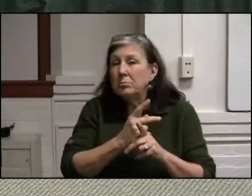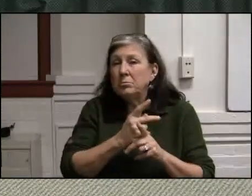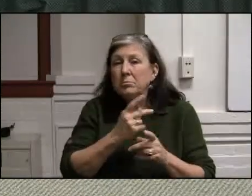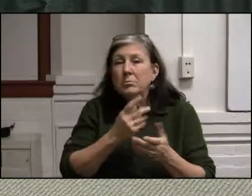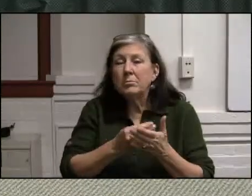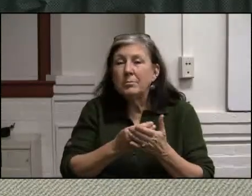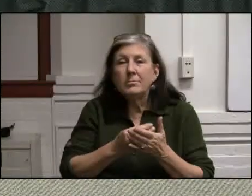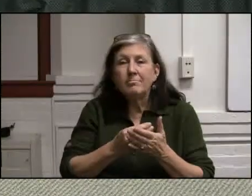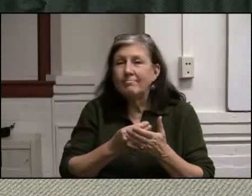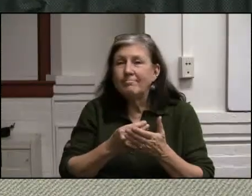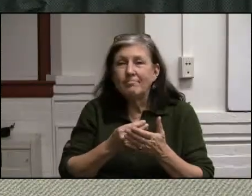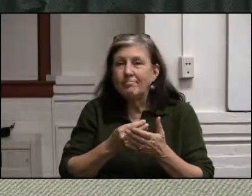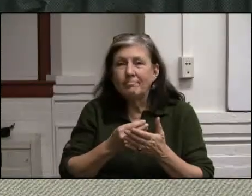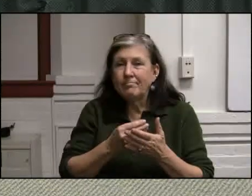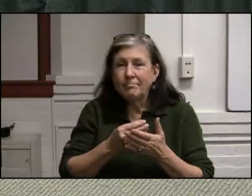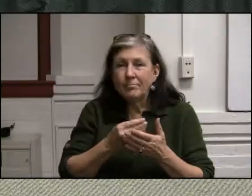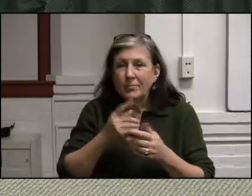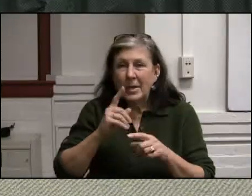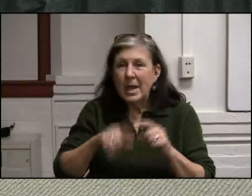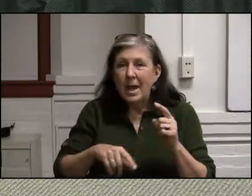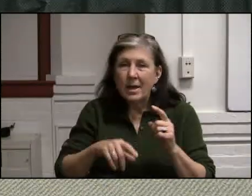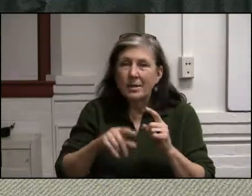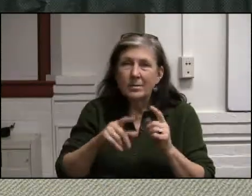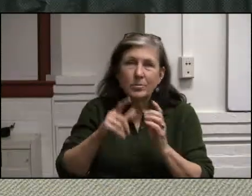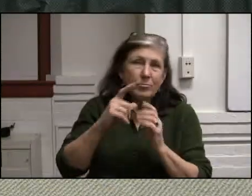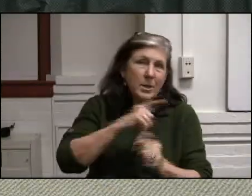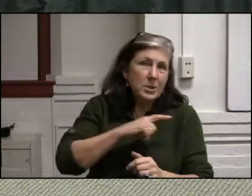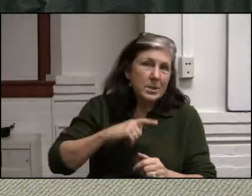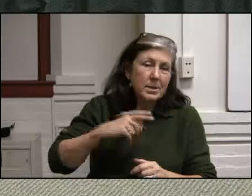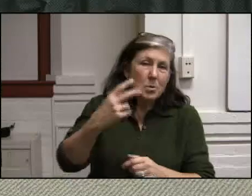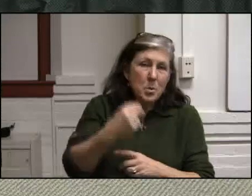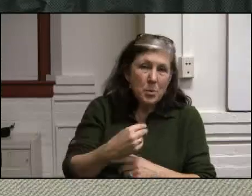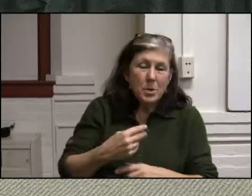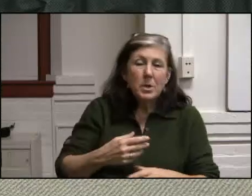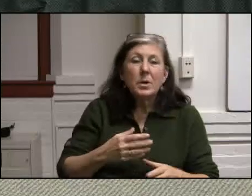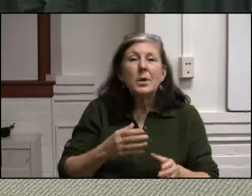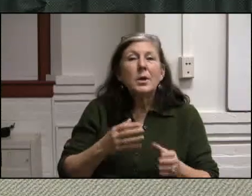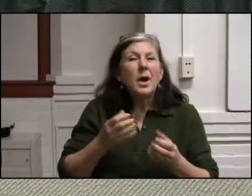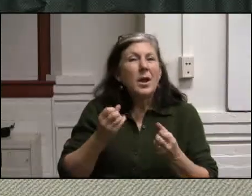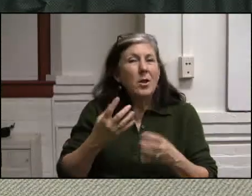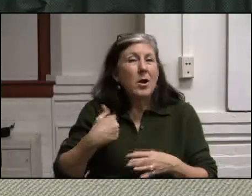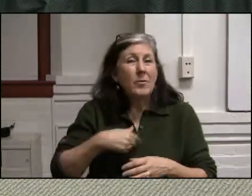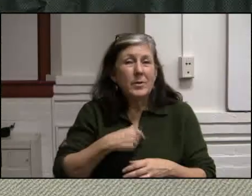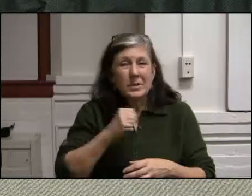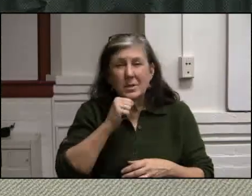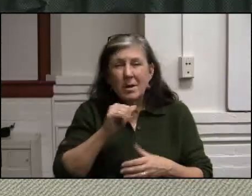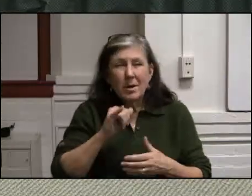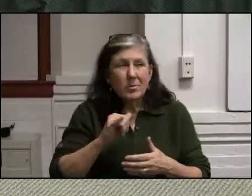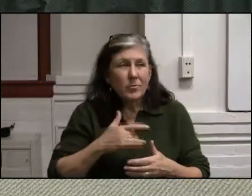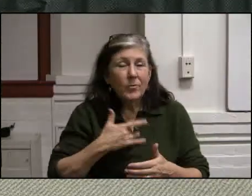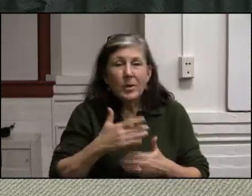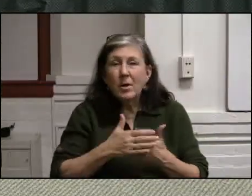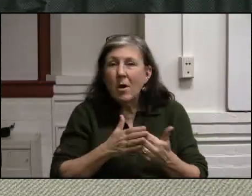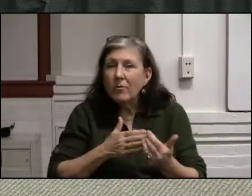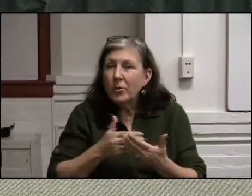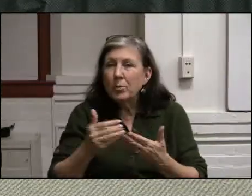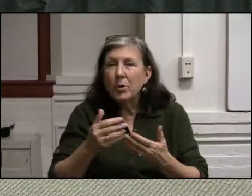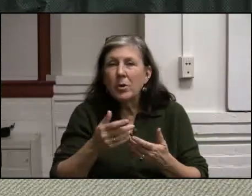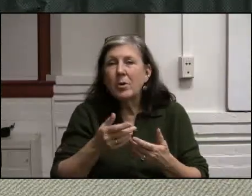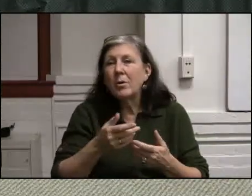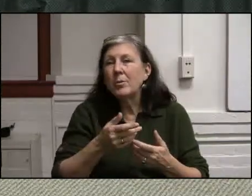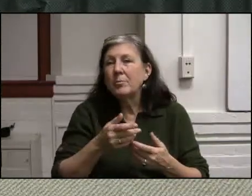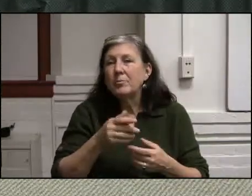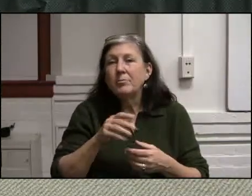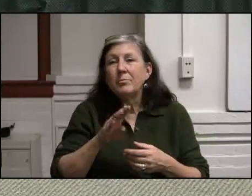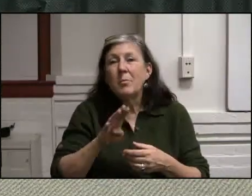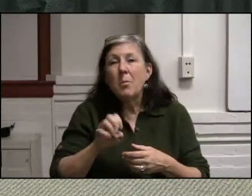table. A lot of us are uncomfortable. Daniel, you spoke to the problem with revenue bonds, and